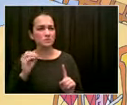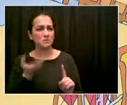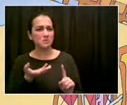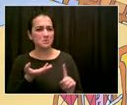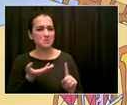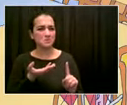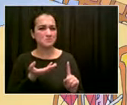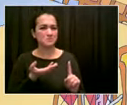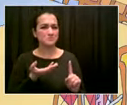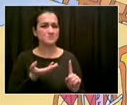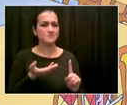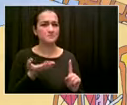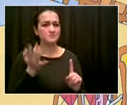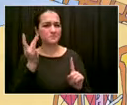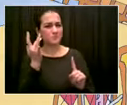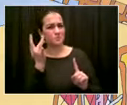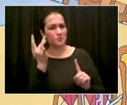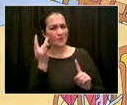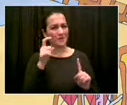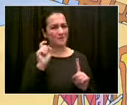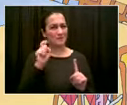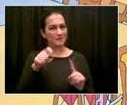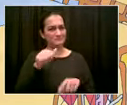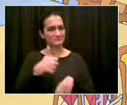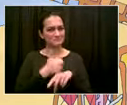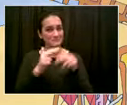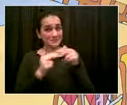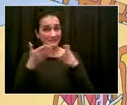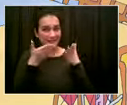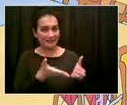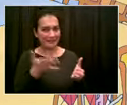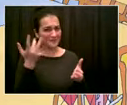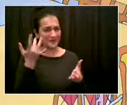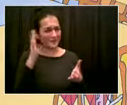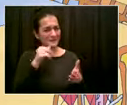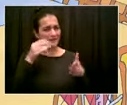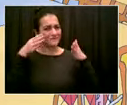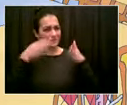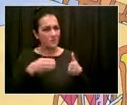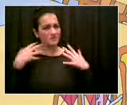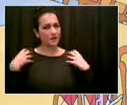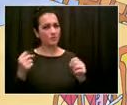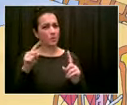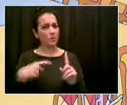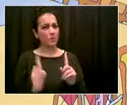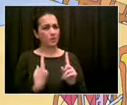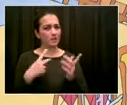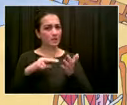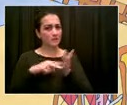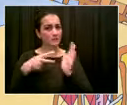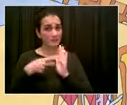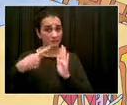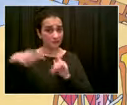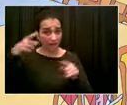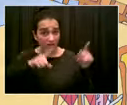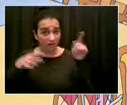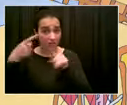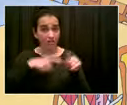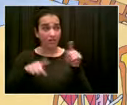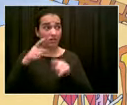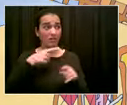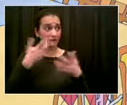the process of coming to an agreement on that? In terms of any of the details of coming to agreement or how